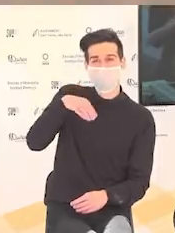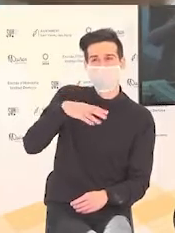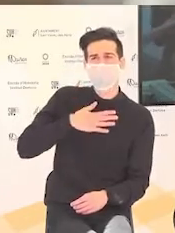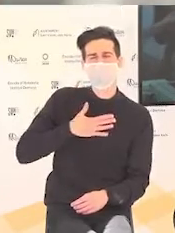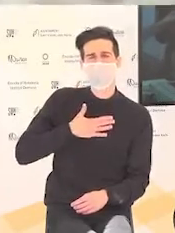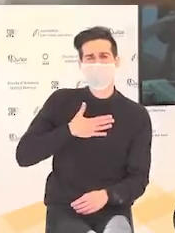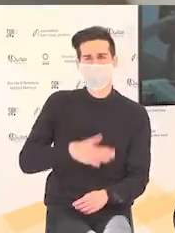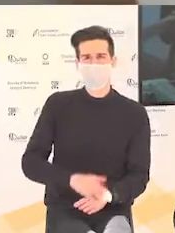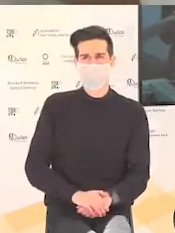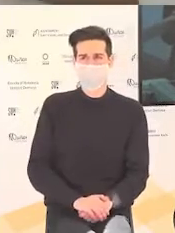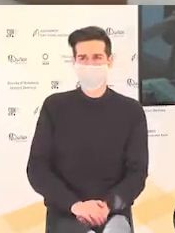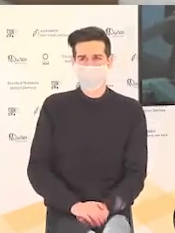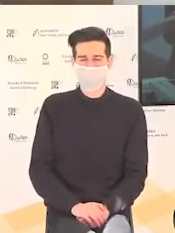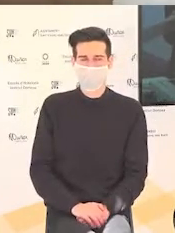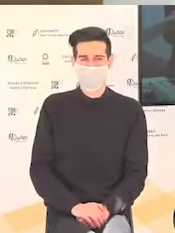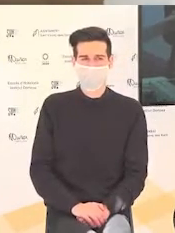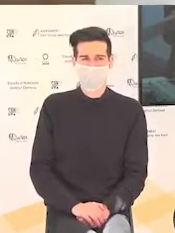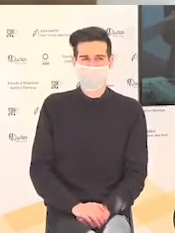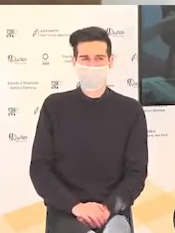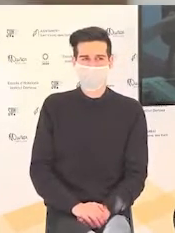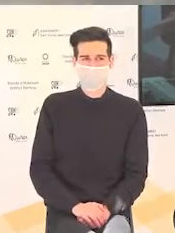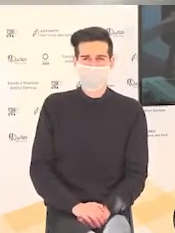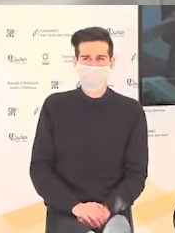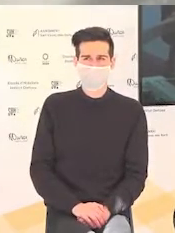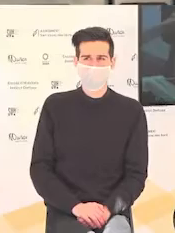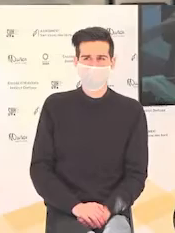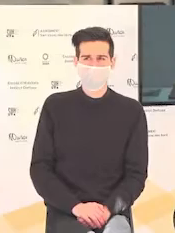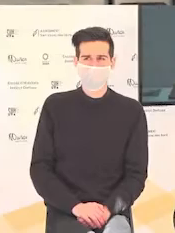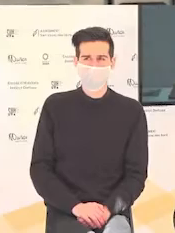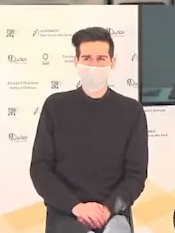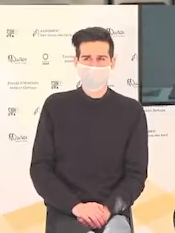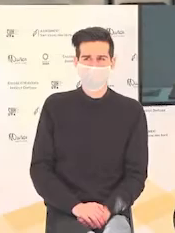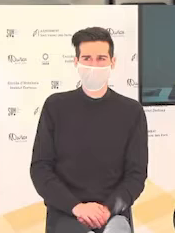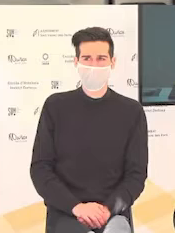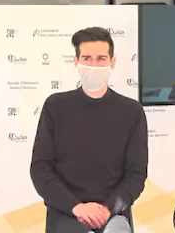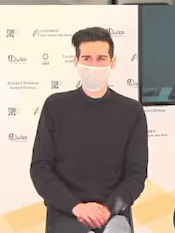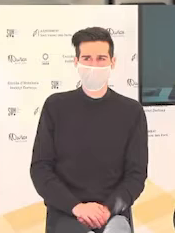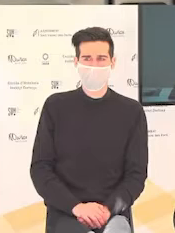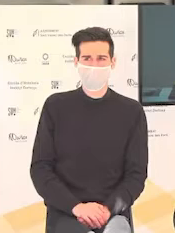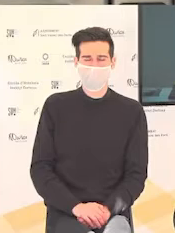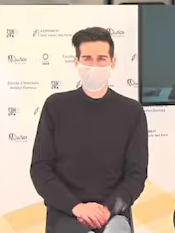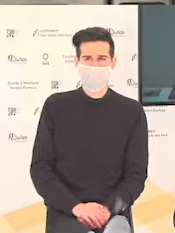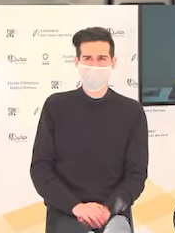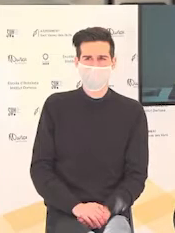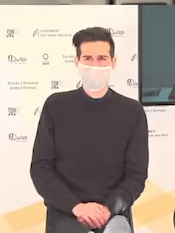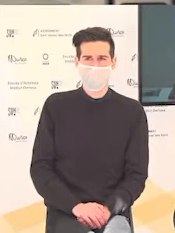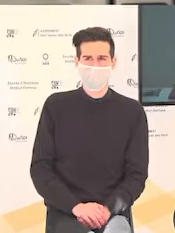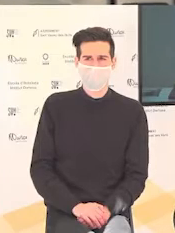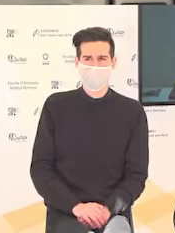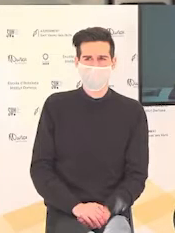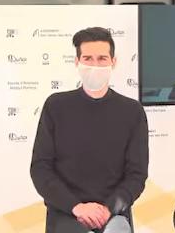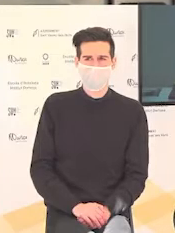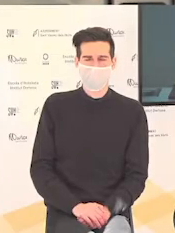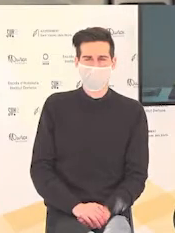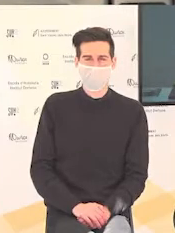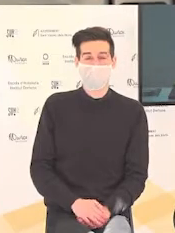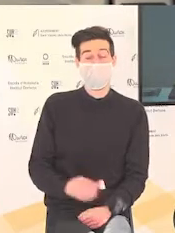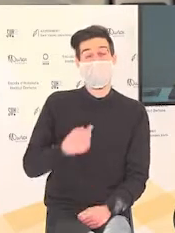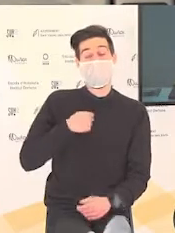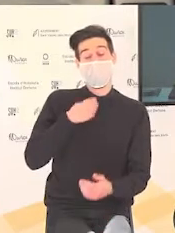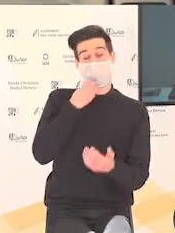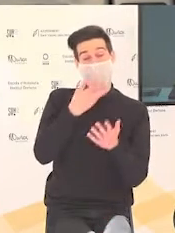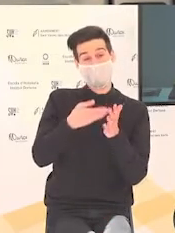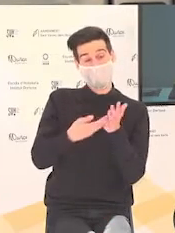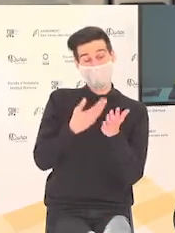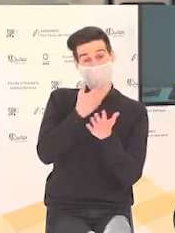Okay, that's it. In my recipe here, I have icing sugar. Inulin. En mi receta verán